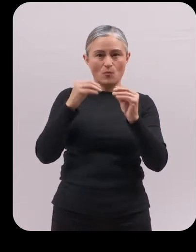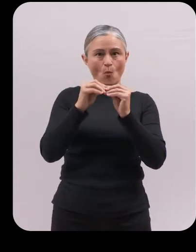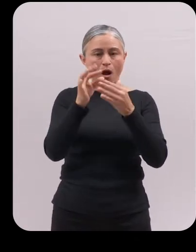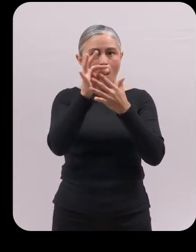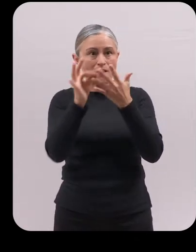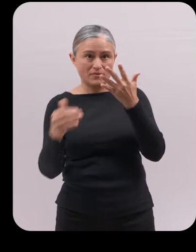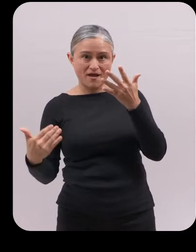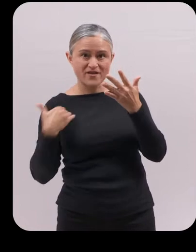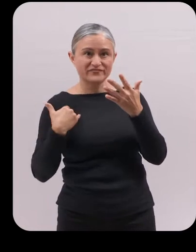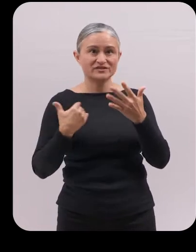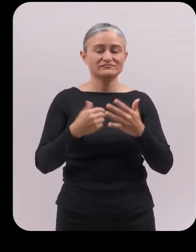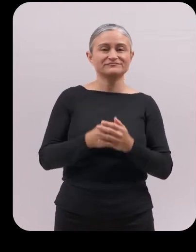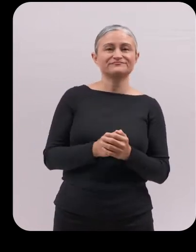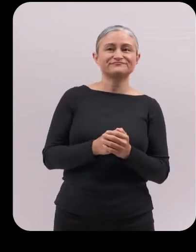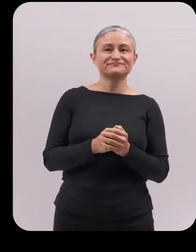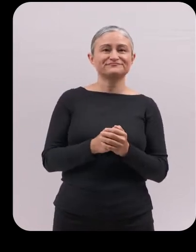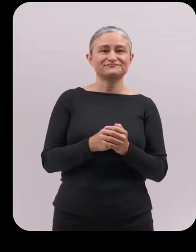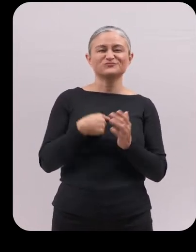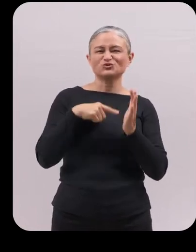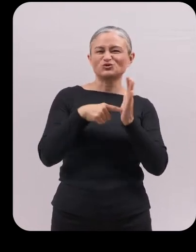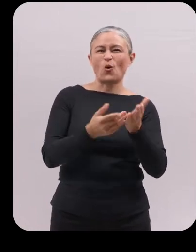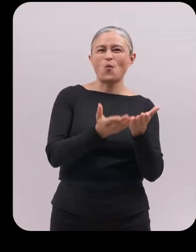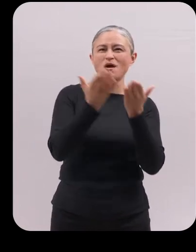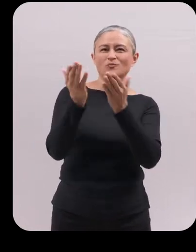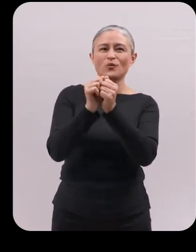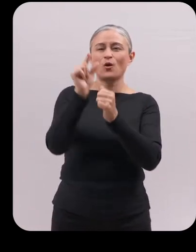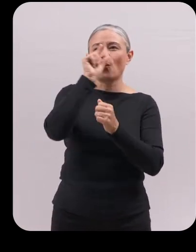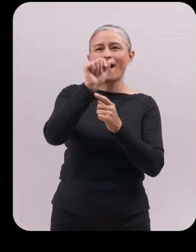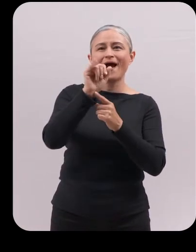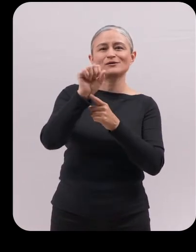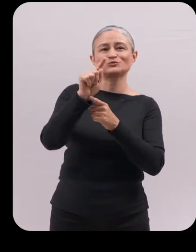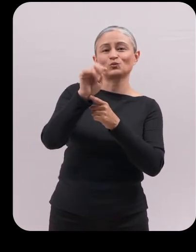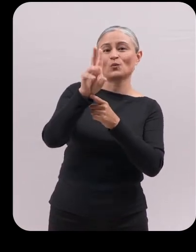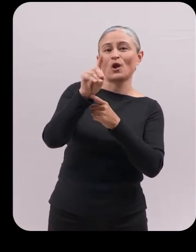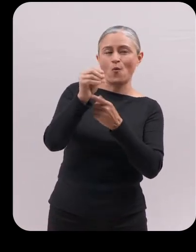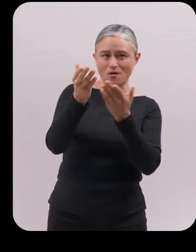option. Let me show you how in Google AI Studio.